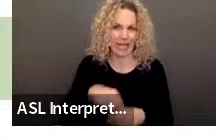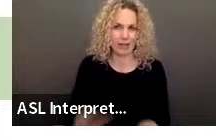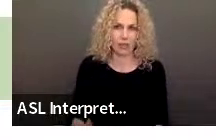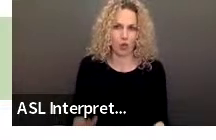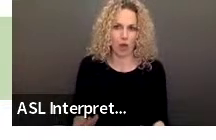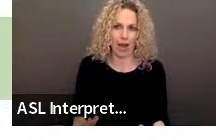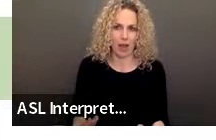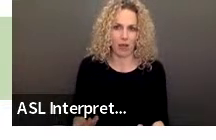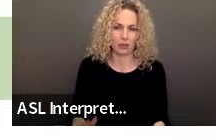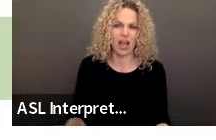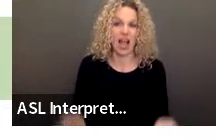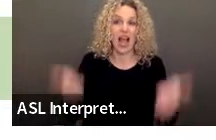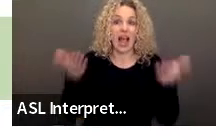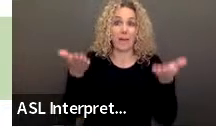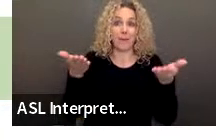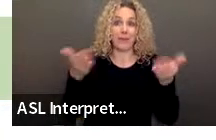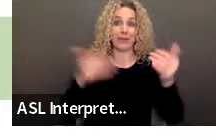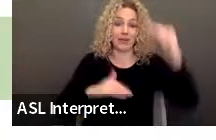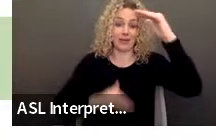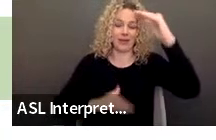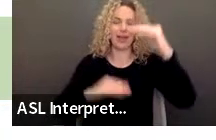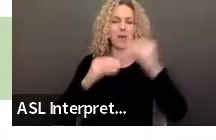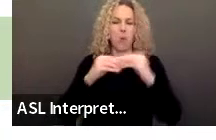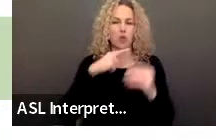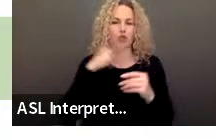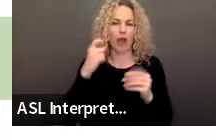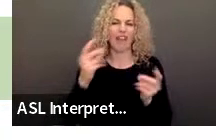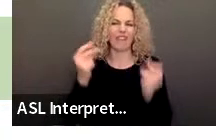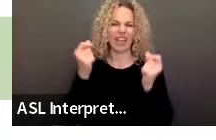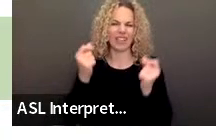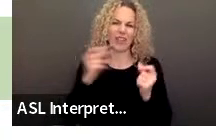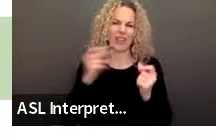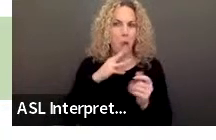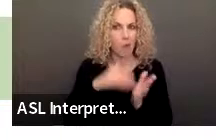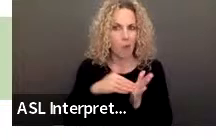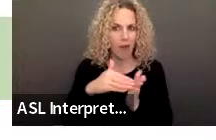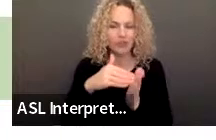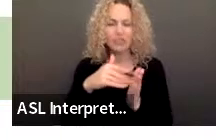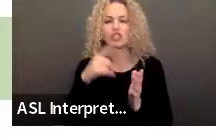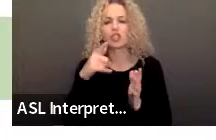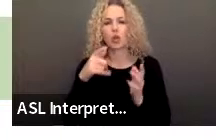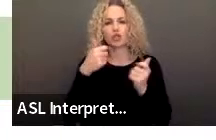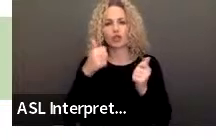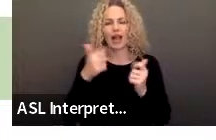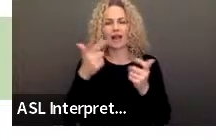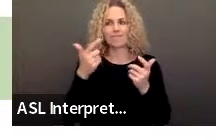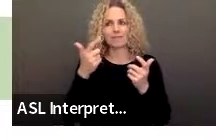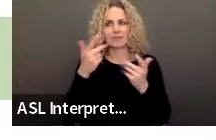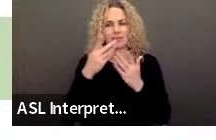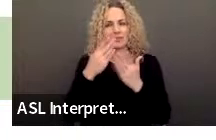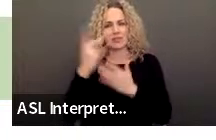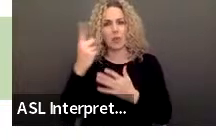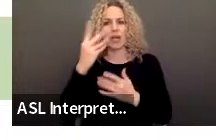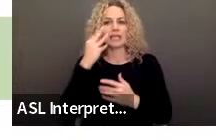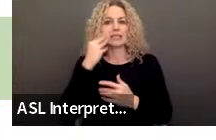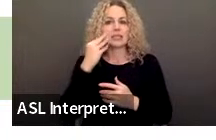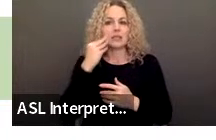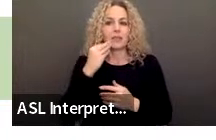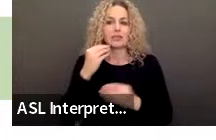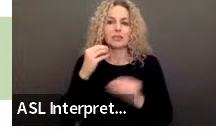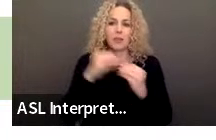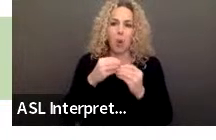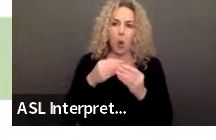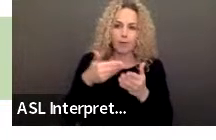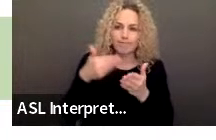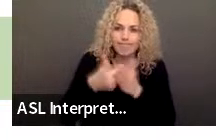done frequently. And again, we try not to automate where somebody can have an experience that is closer and more intimate